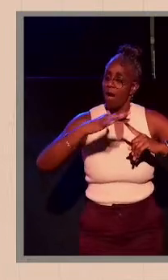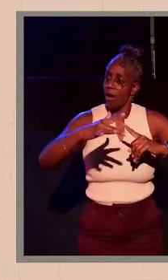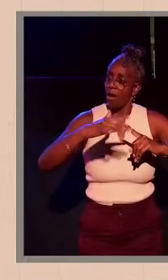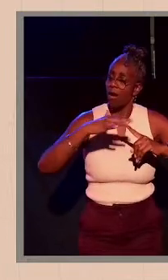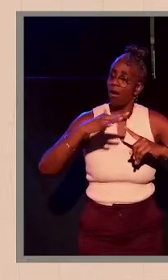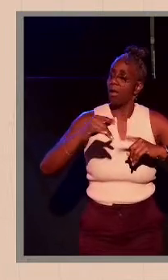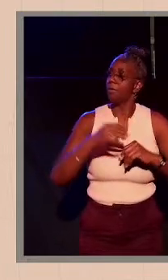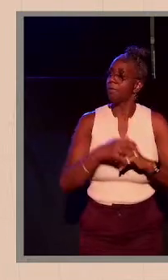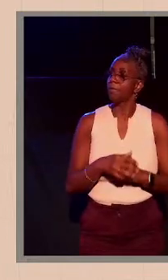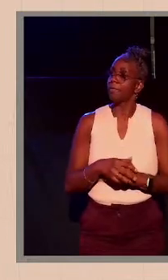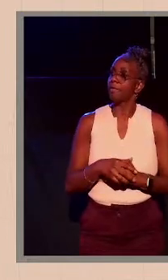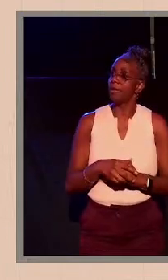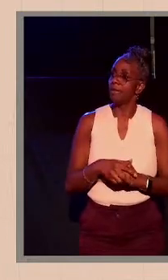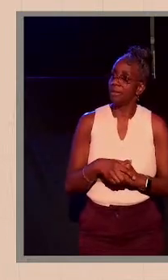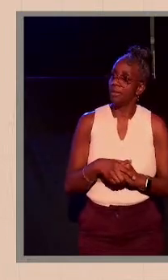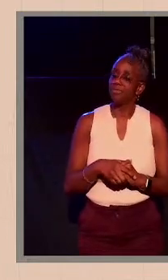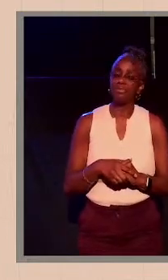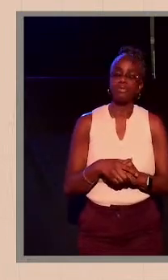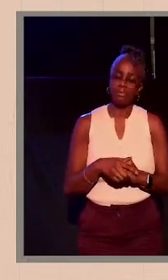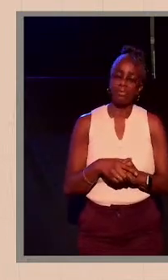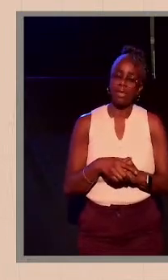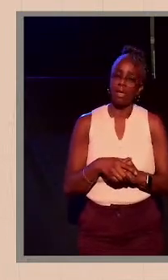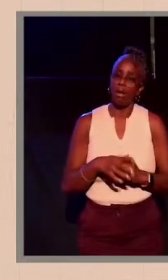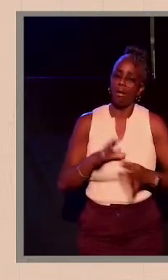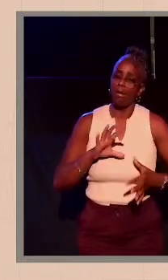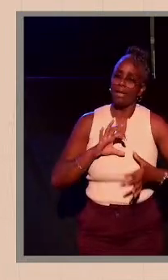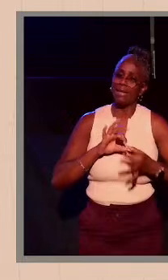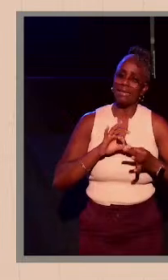which I was, so I'm going to connect